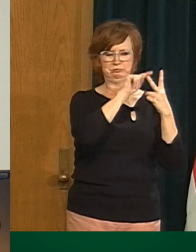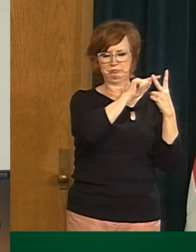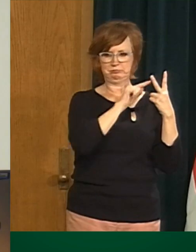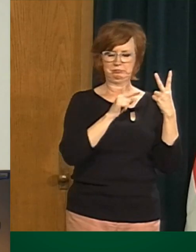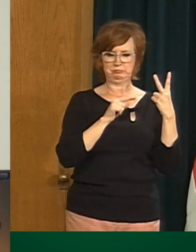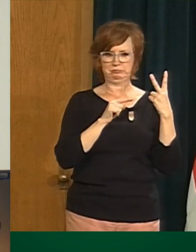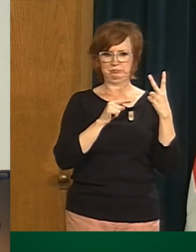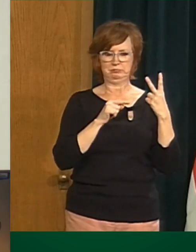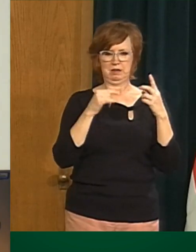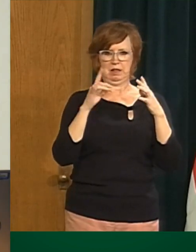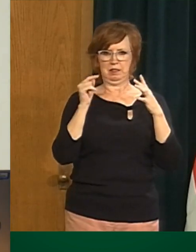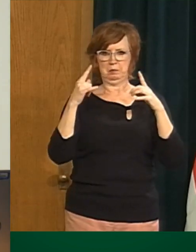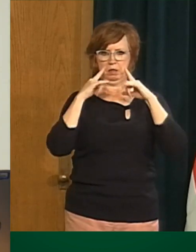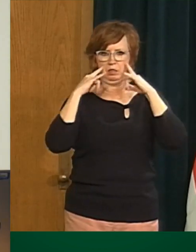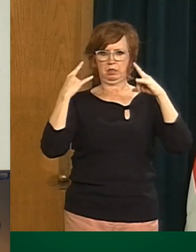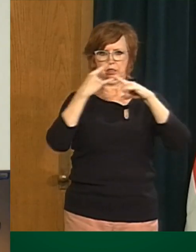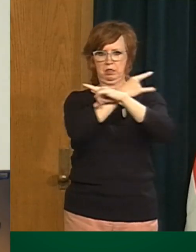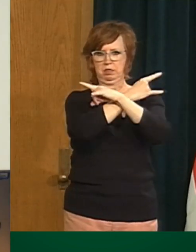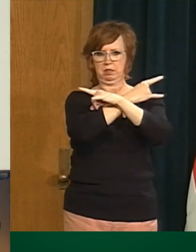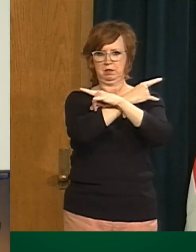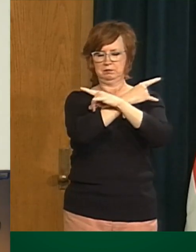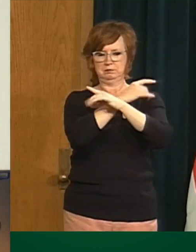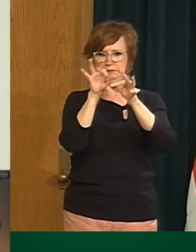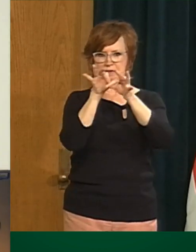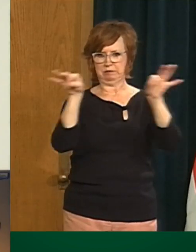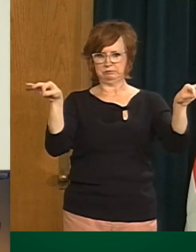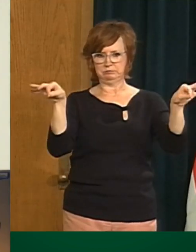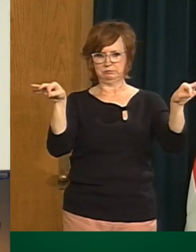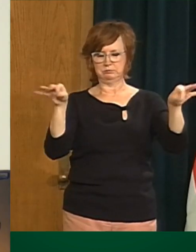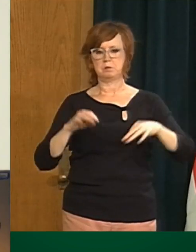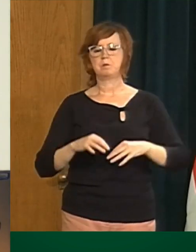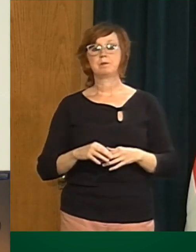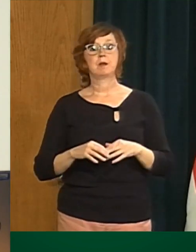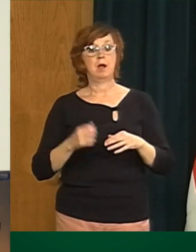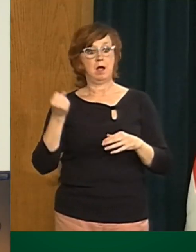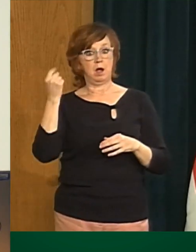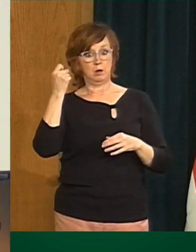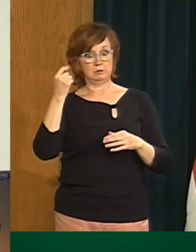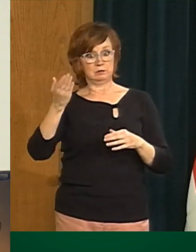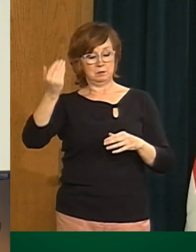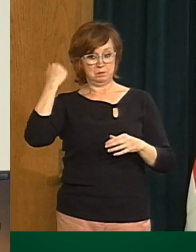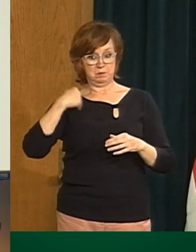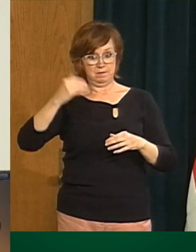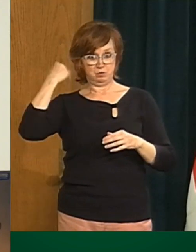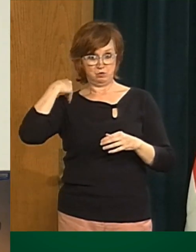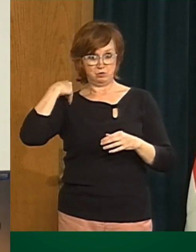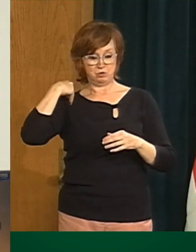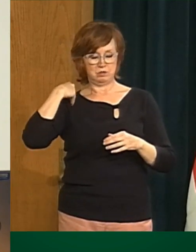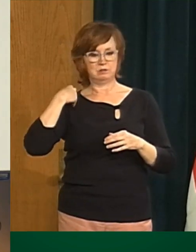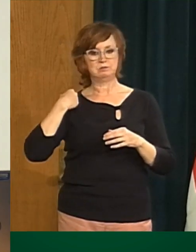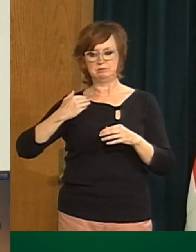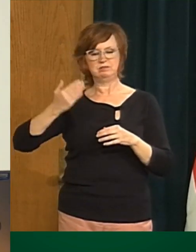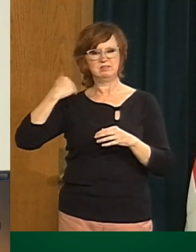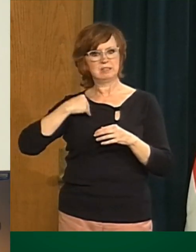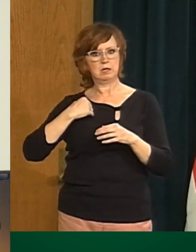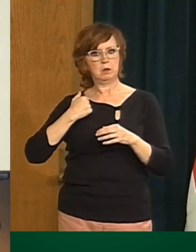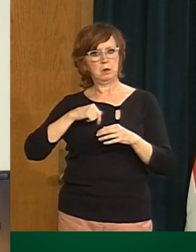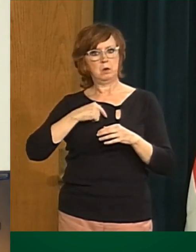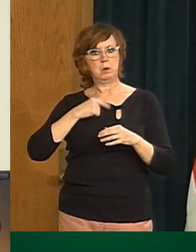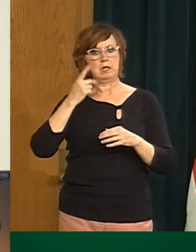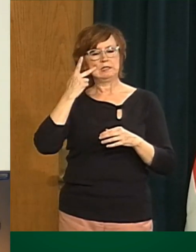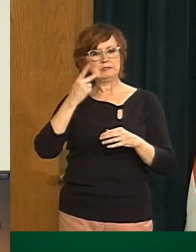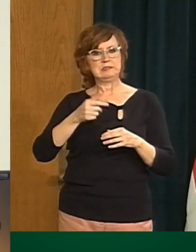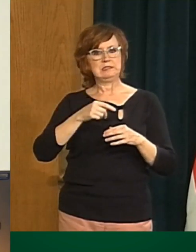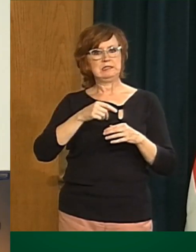we've been tracking it, and we can try to show that in more detail with a graph or a table, we look at our overall numbers, and that's